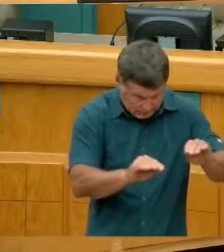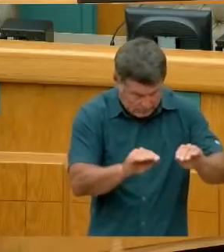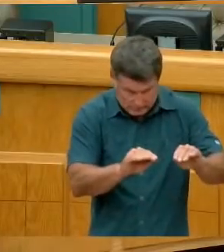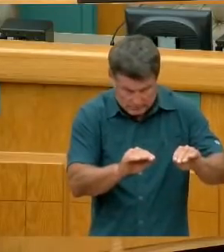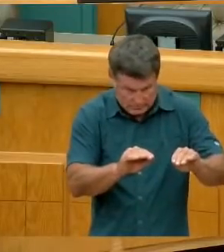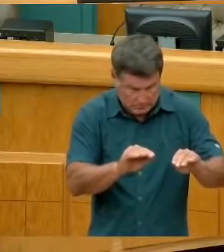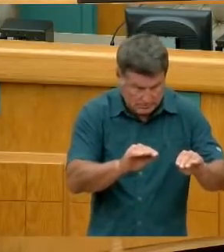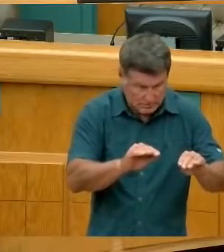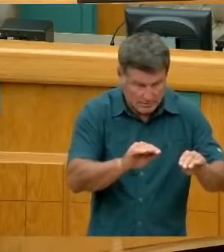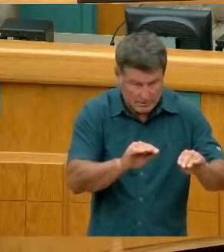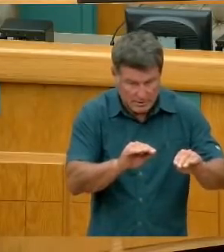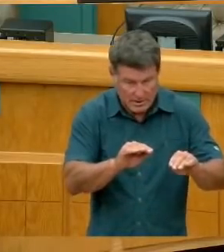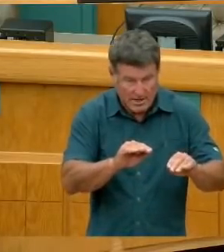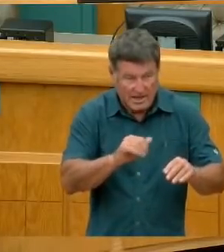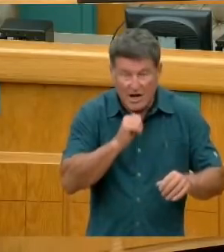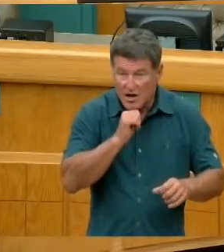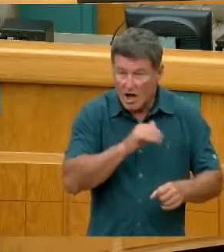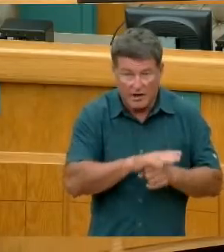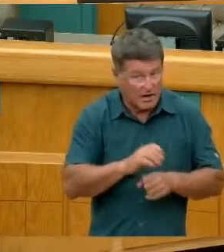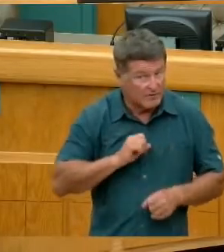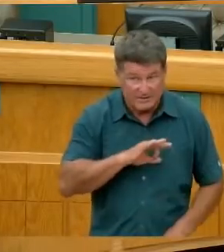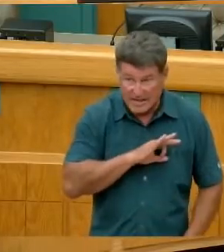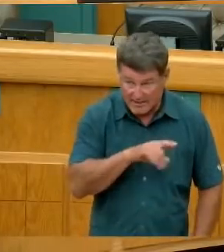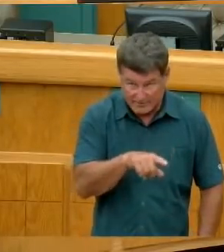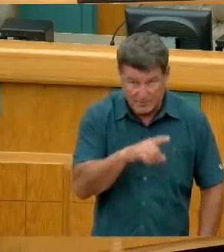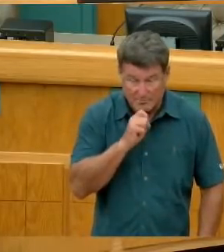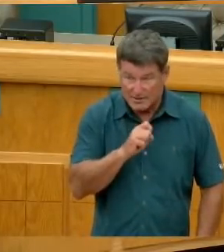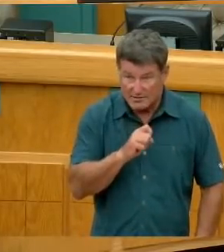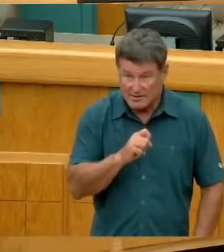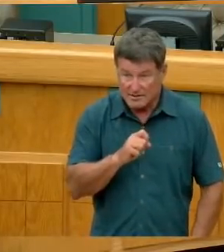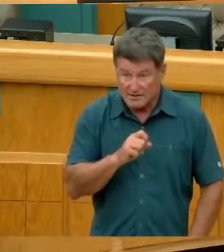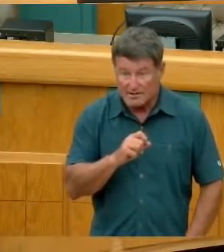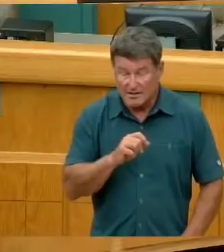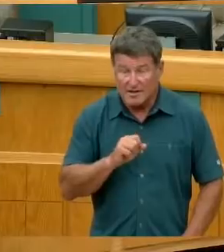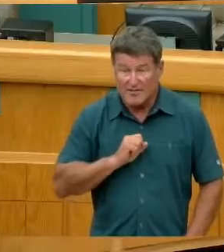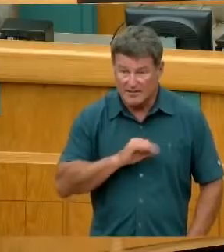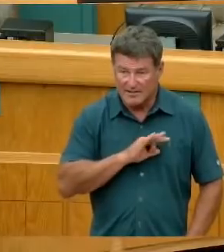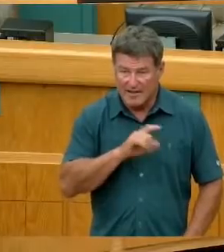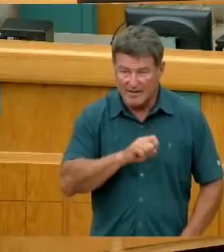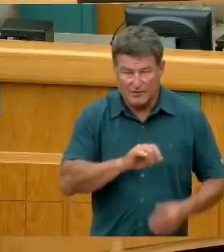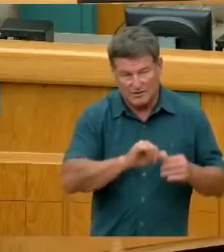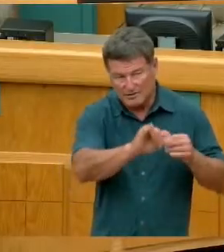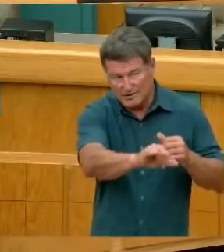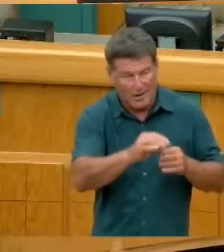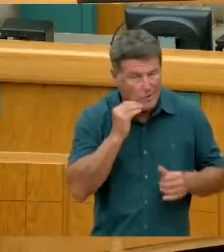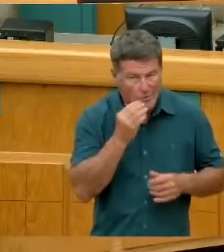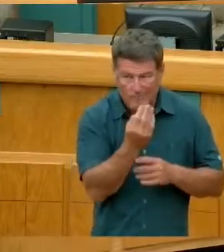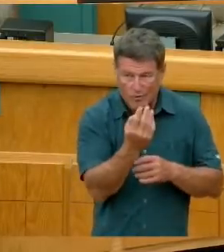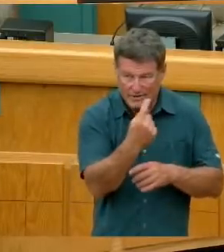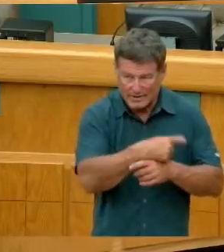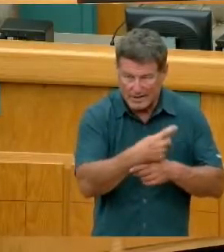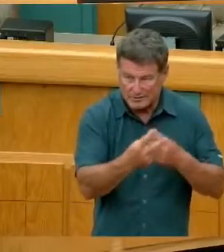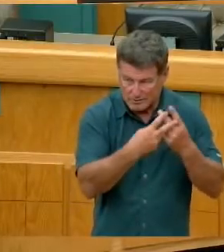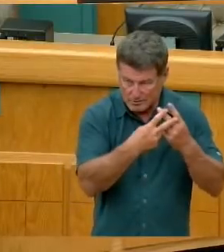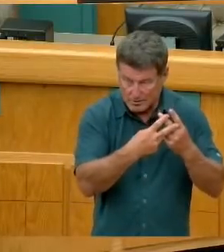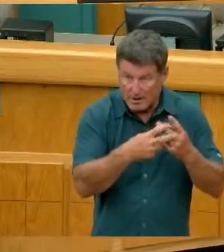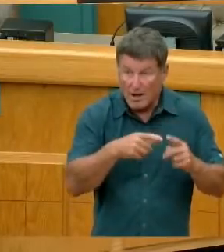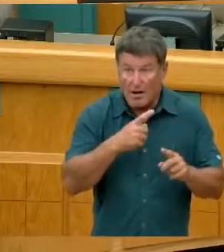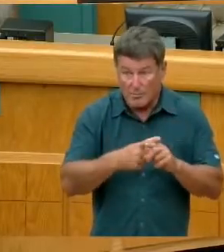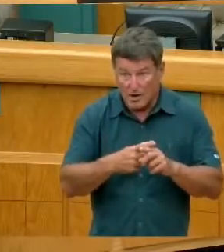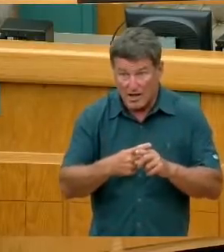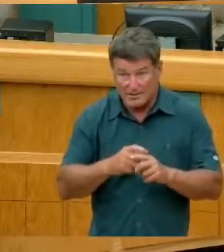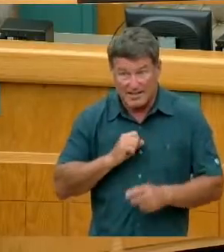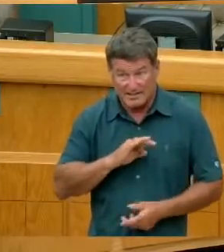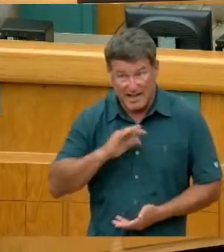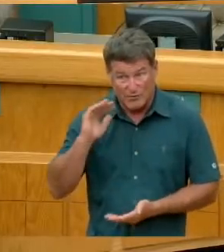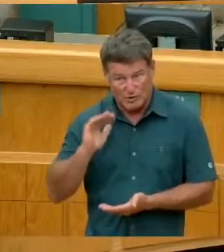and deal with a reduction in workforce because members of his staff have to quarantine, in